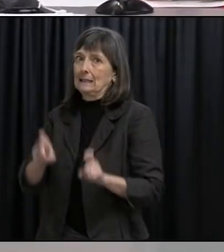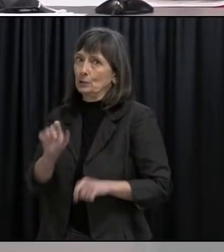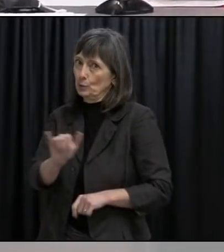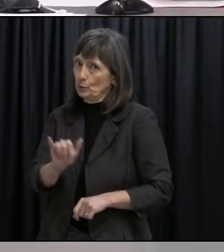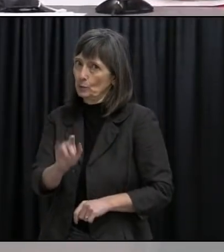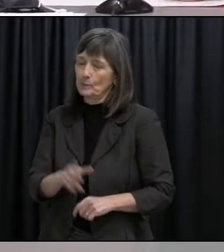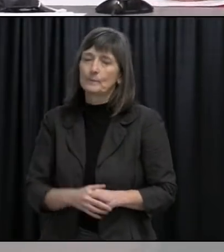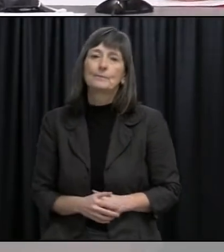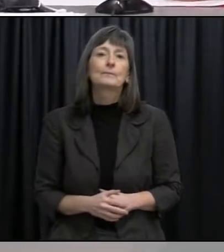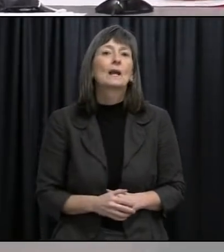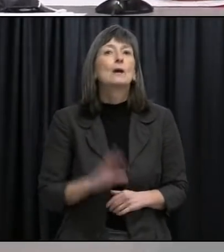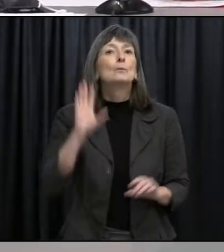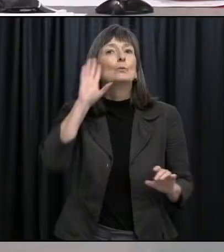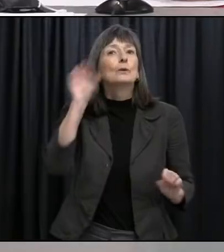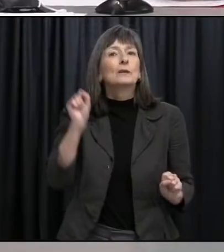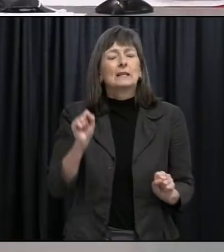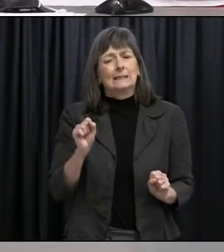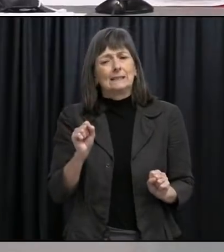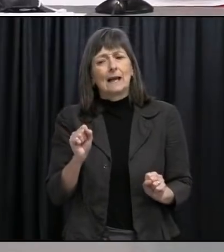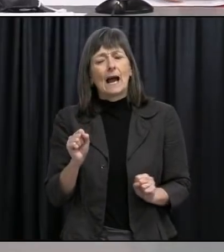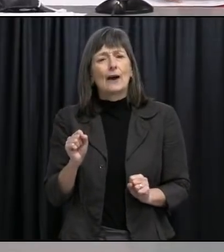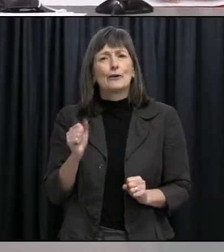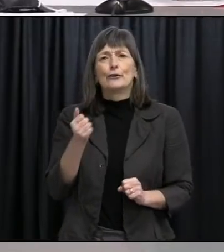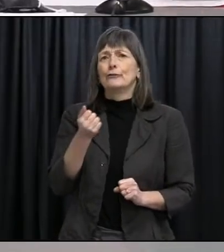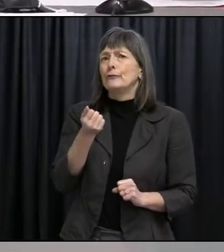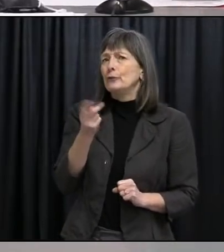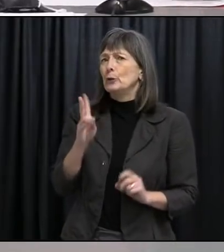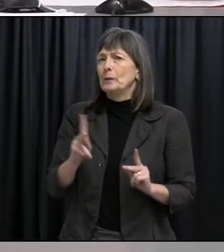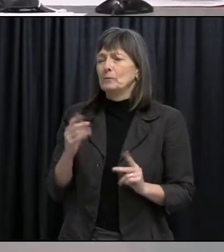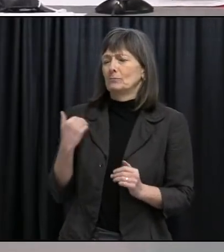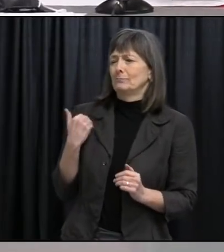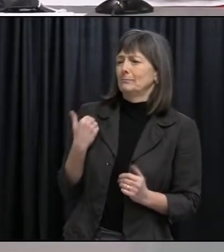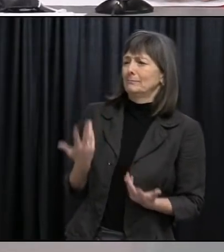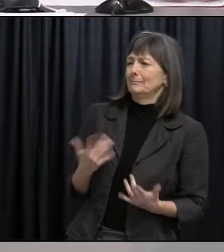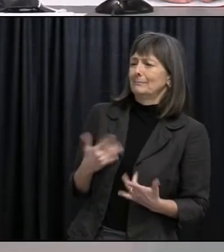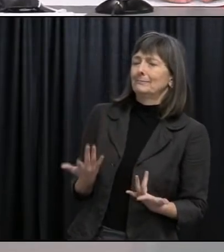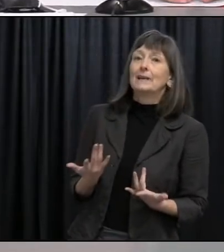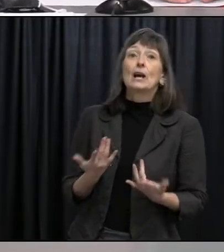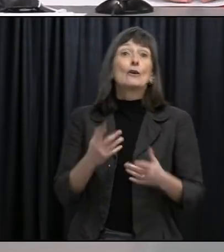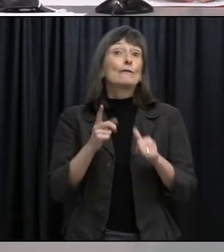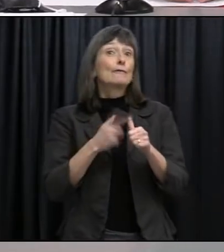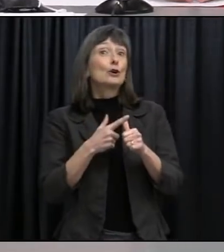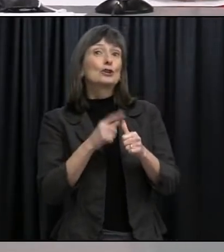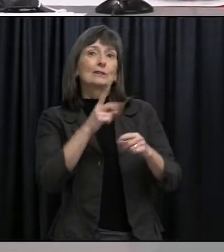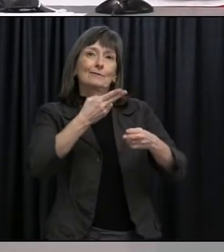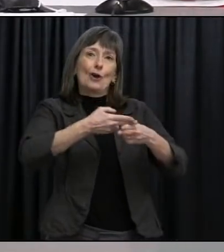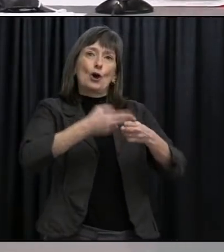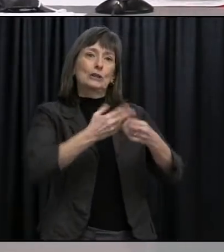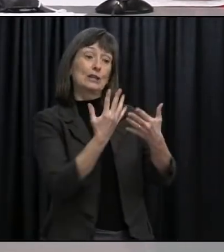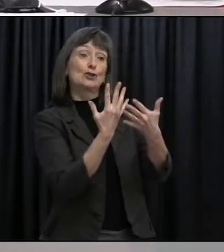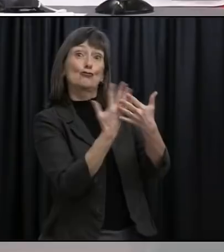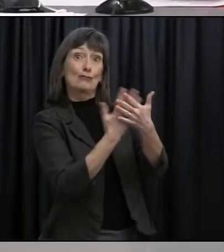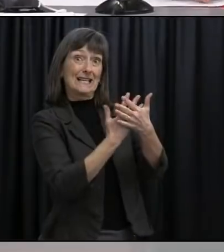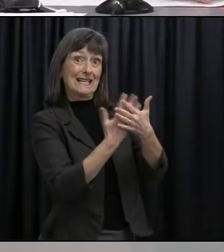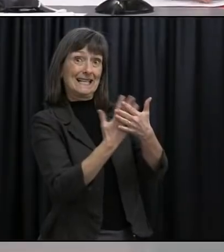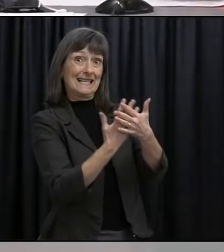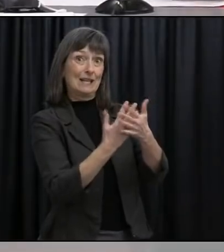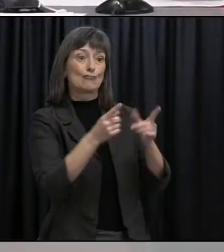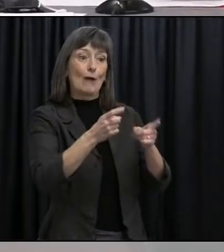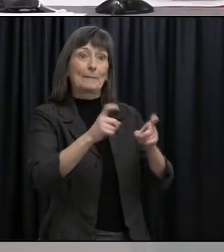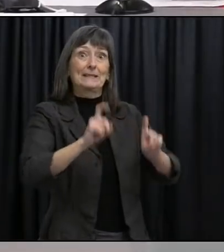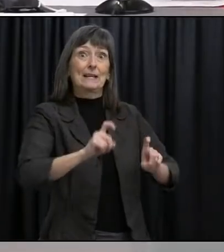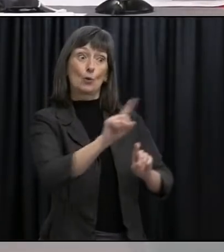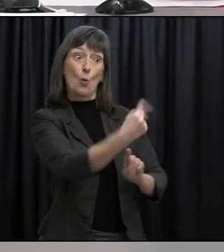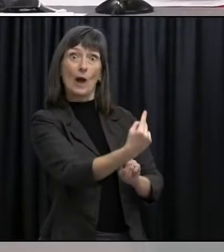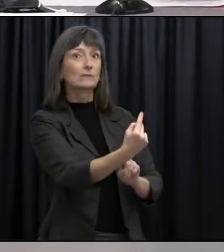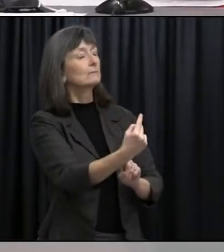clear, because I've heard some concerns about this as well, it's a screen followed by a confirmatory test. So there's no one just getting the rapid